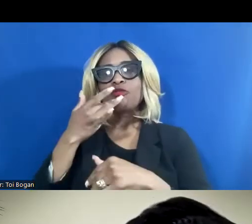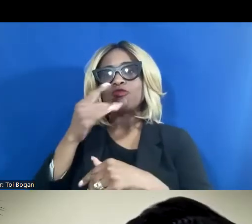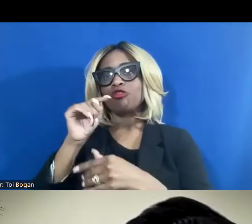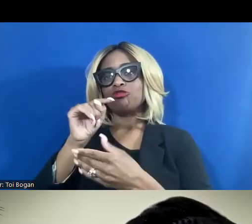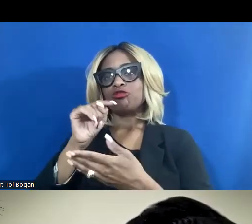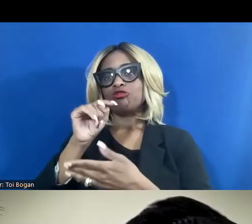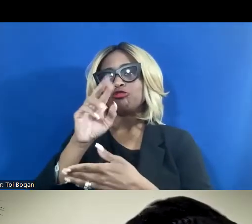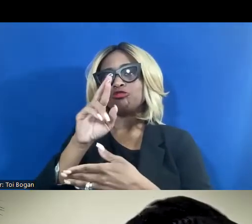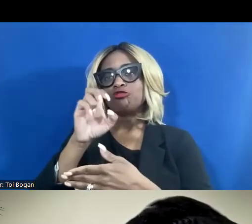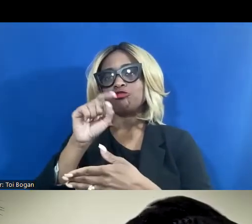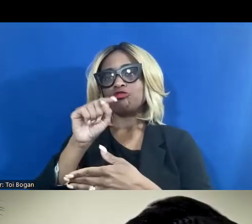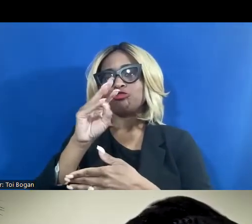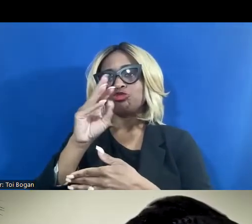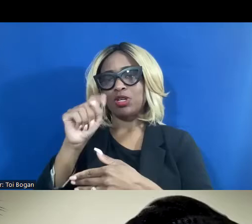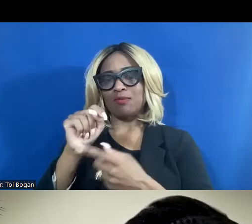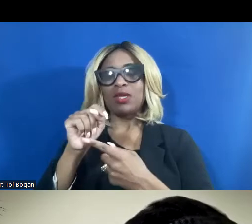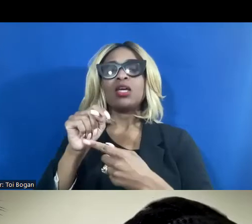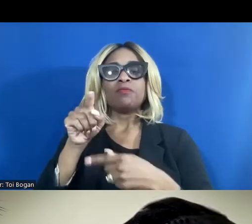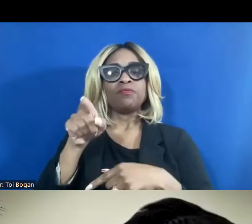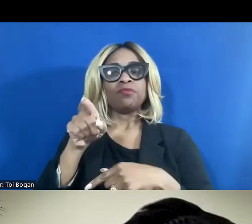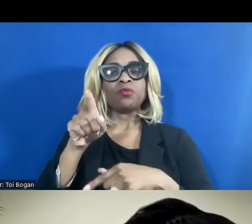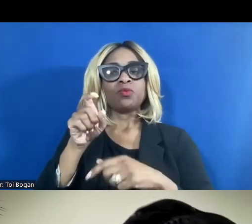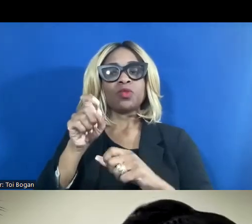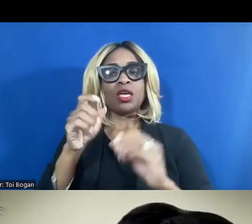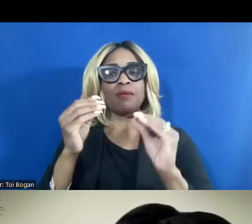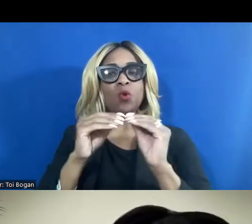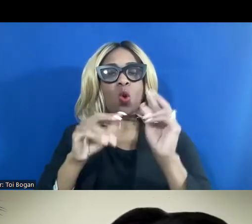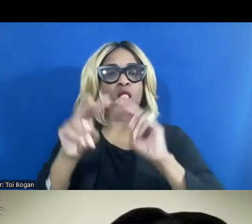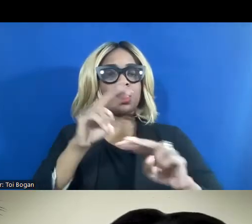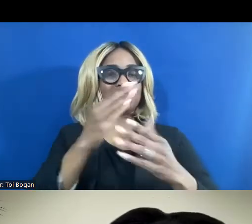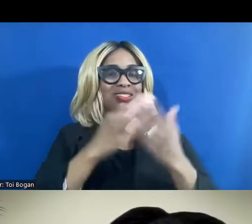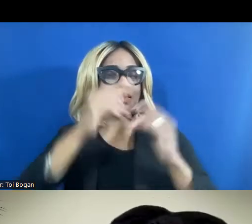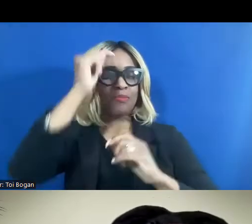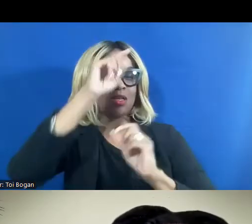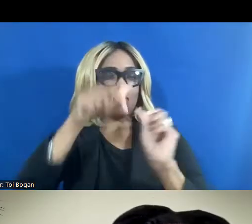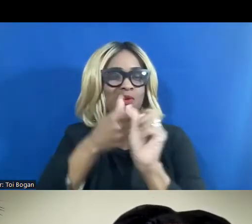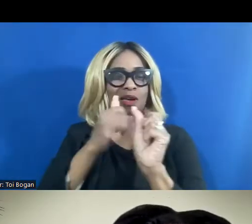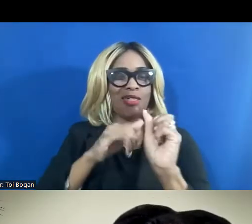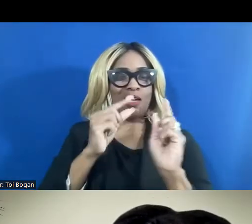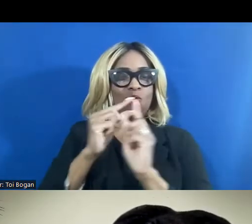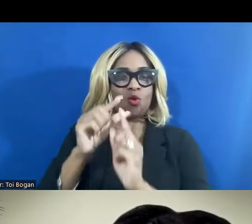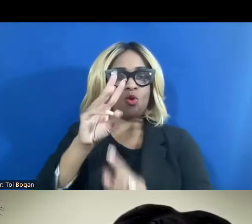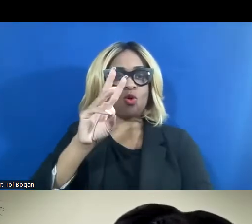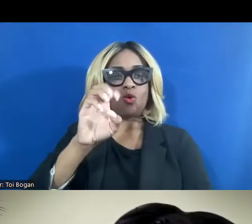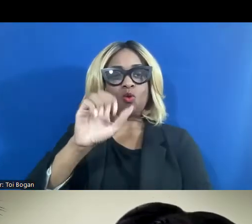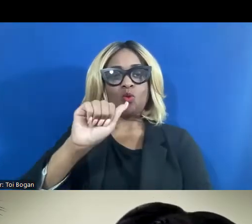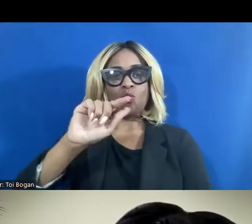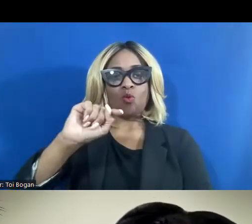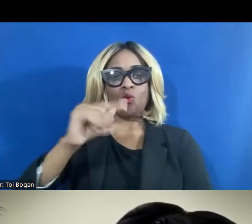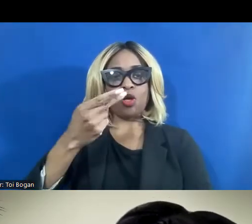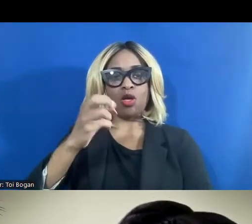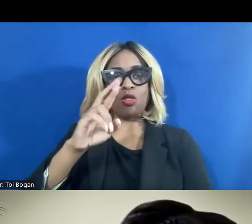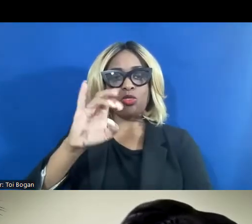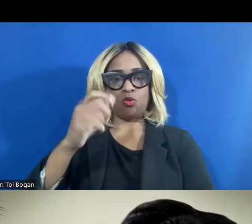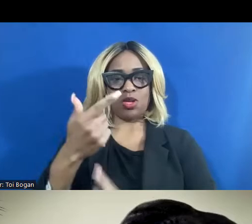recommend looking more at some of the theories behind weathering. It really goes